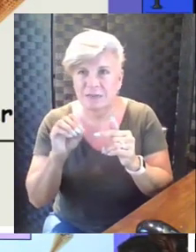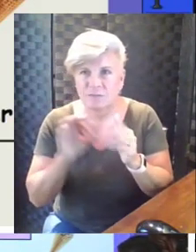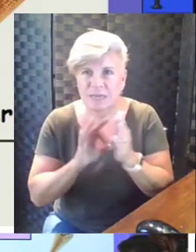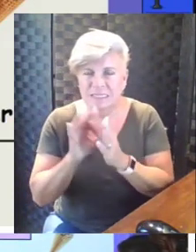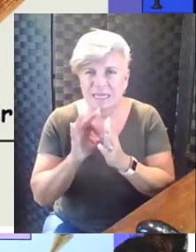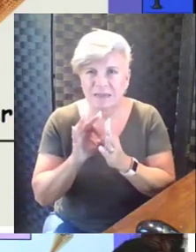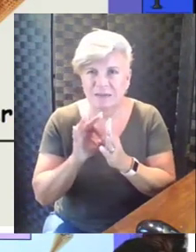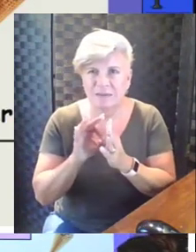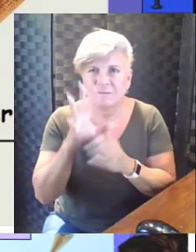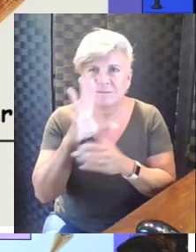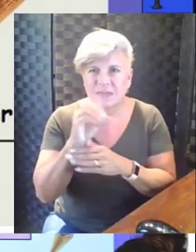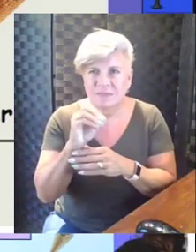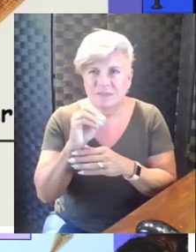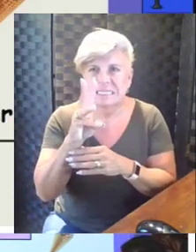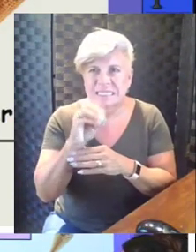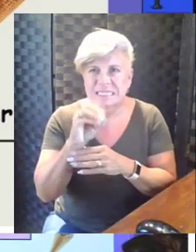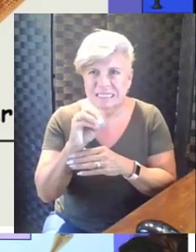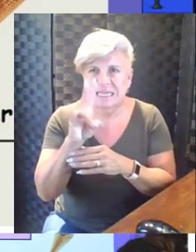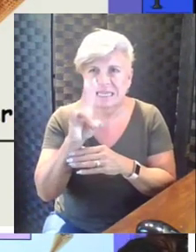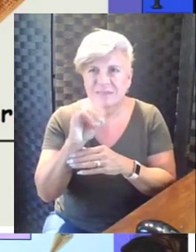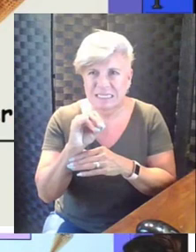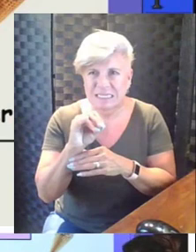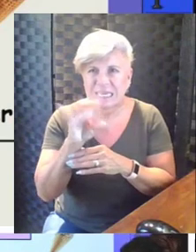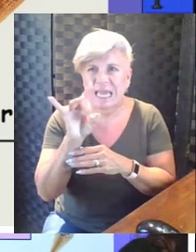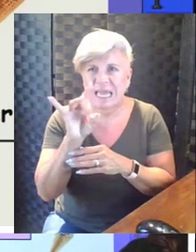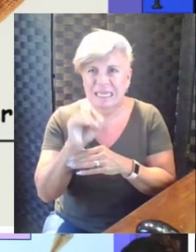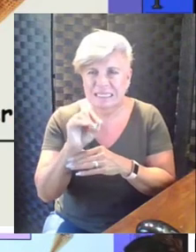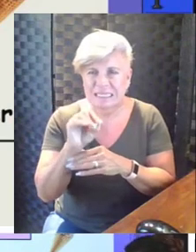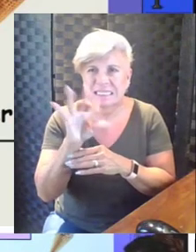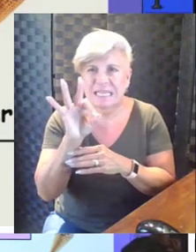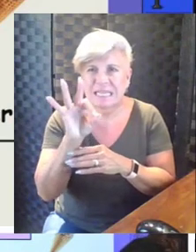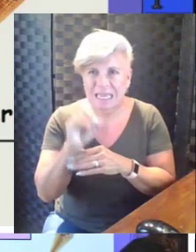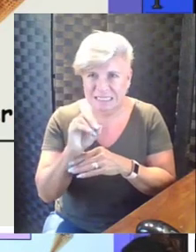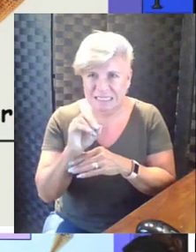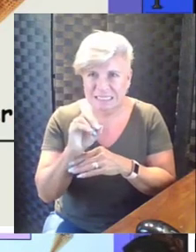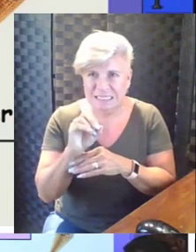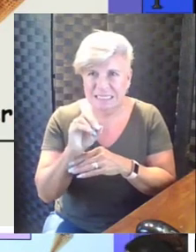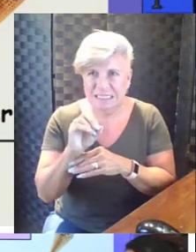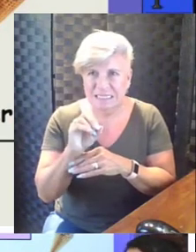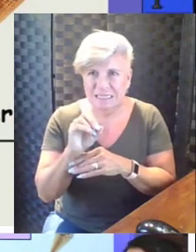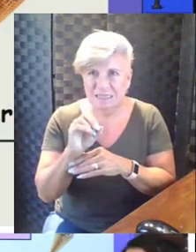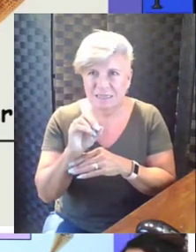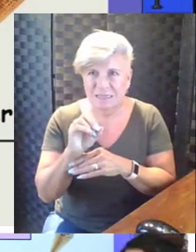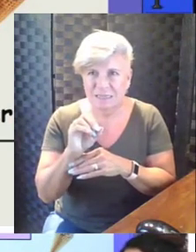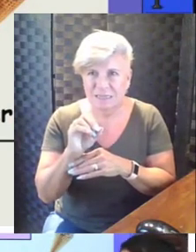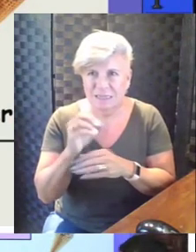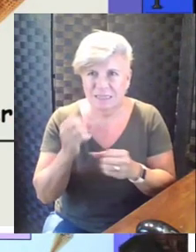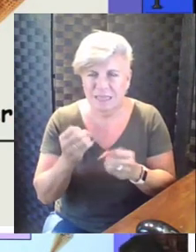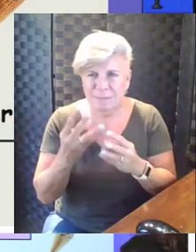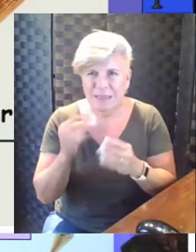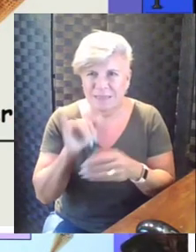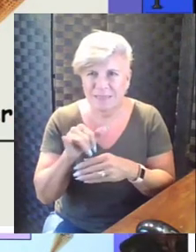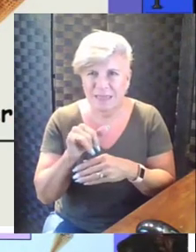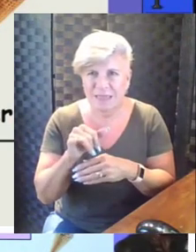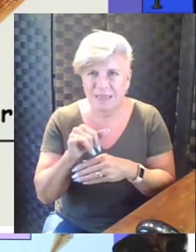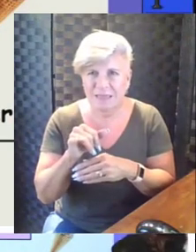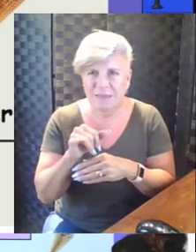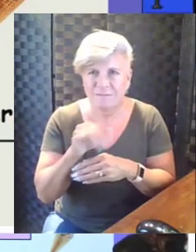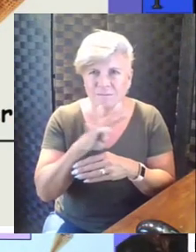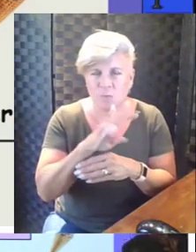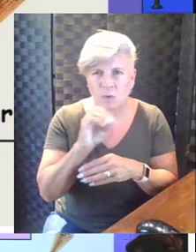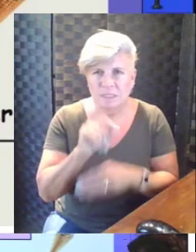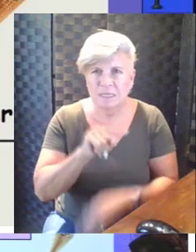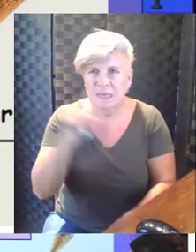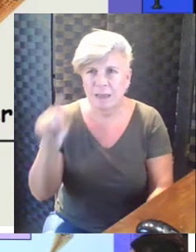by tens, 50, 60, 70, 80, 90, how many is that from